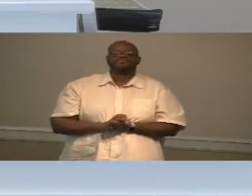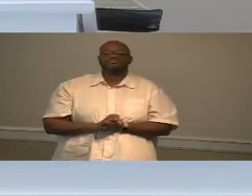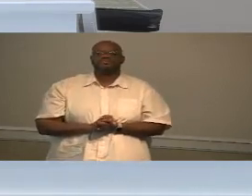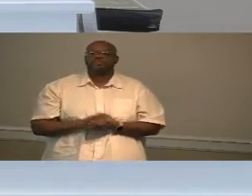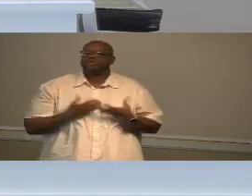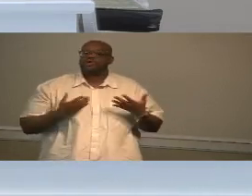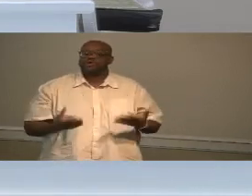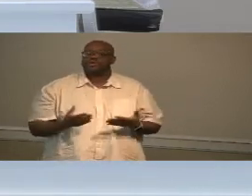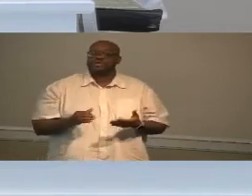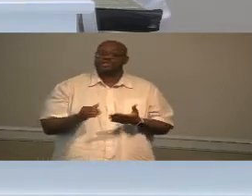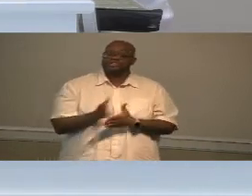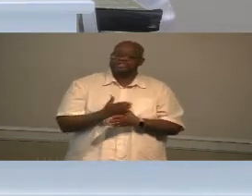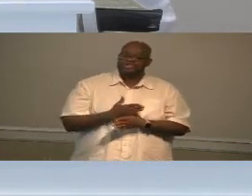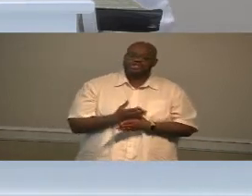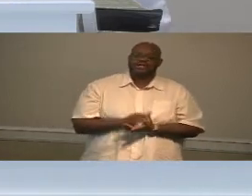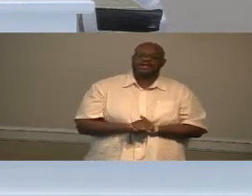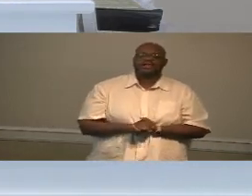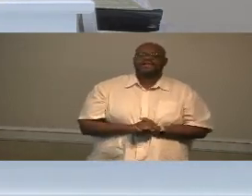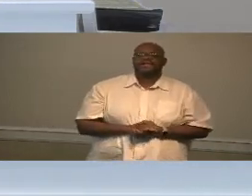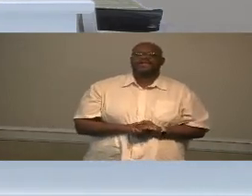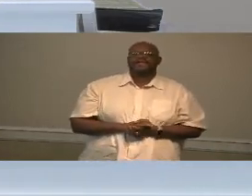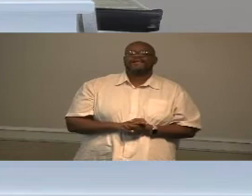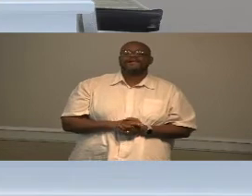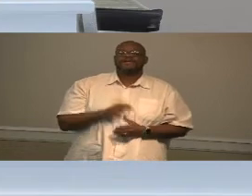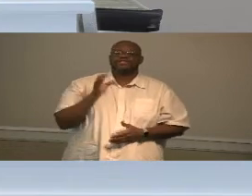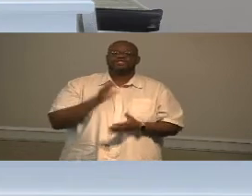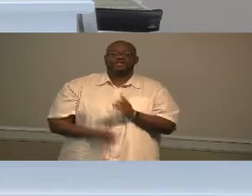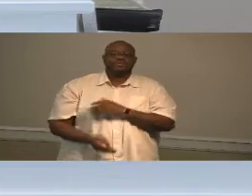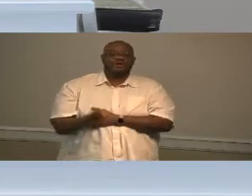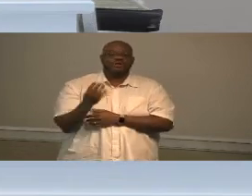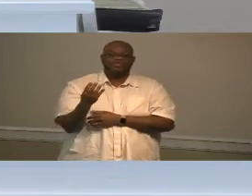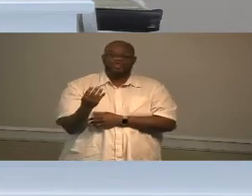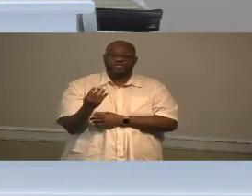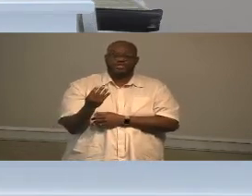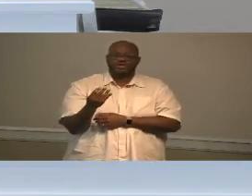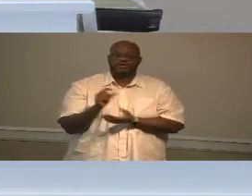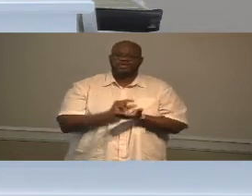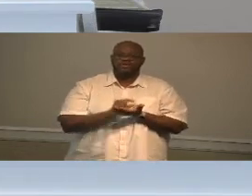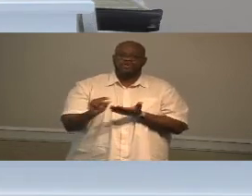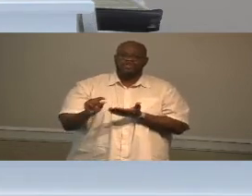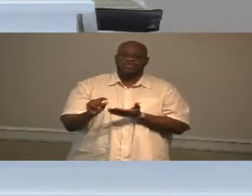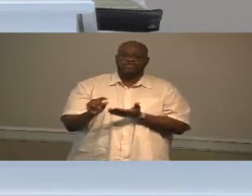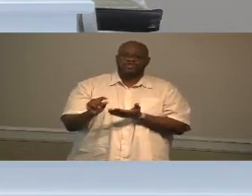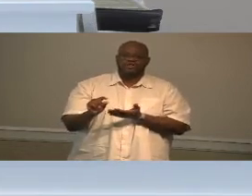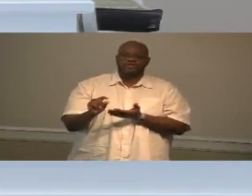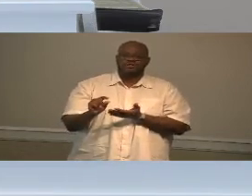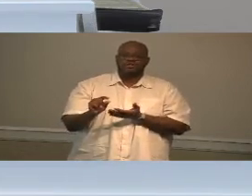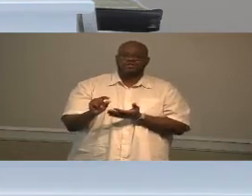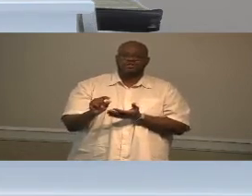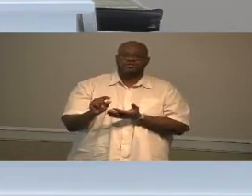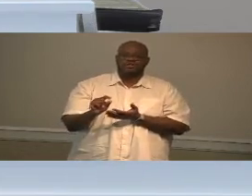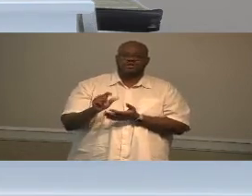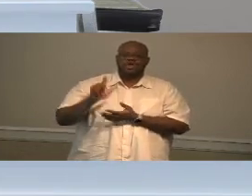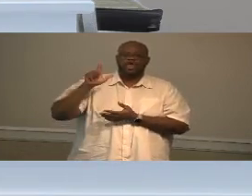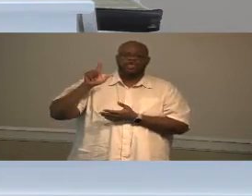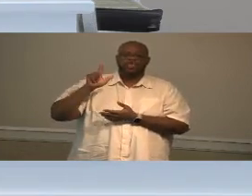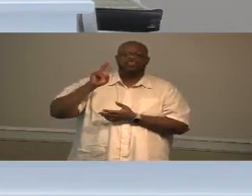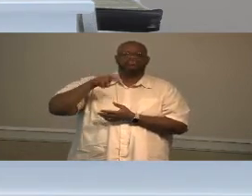lift for such a time as this. Chapter 14 of Matthew, what is verse number